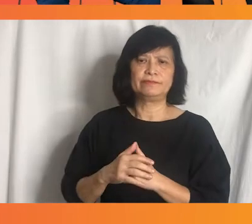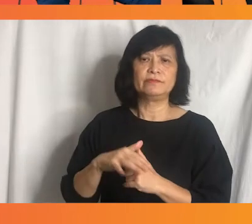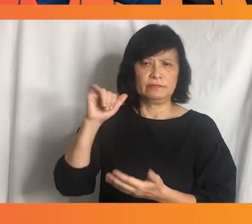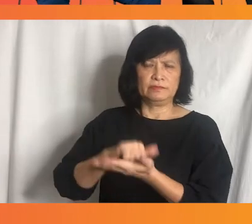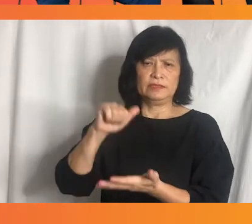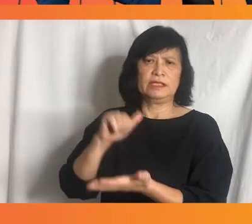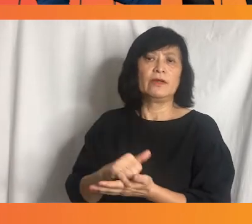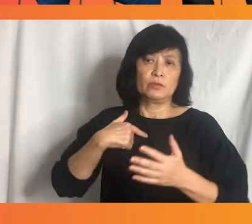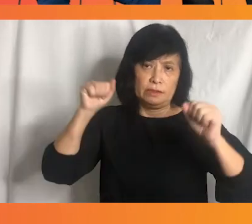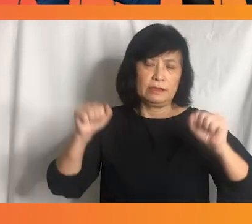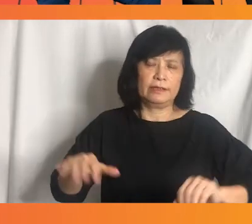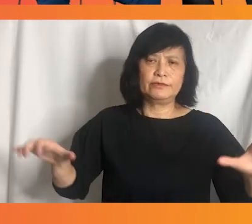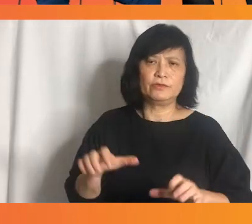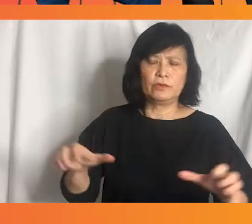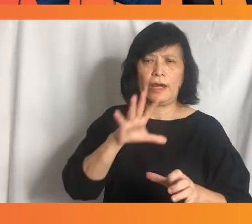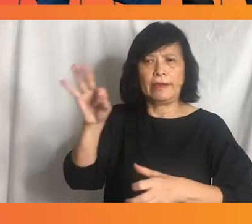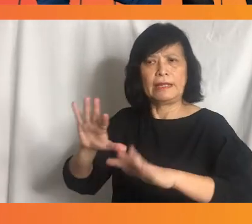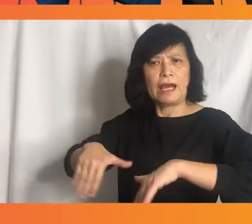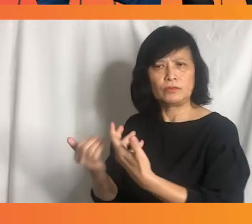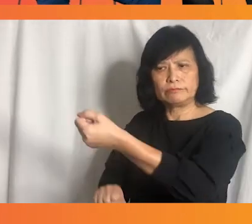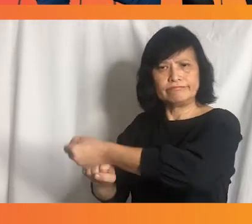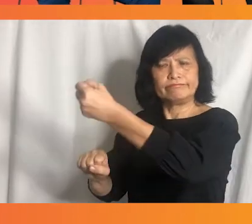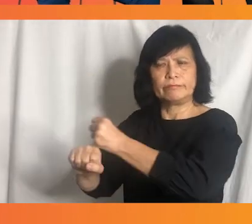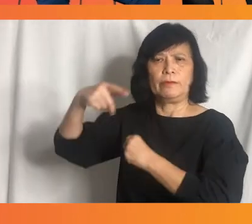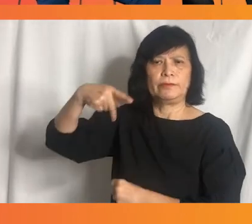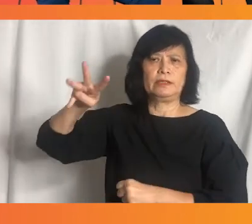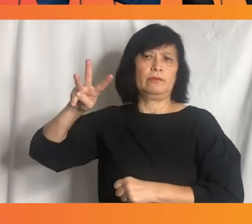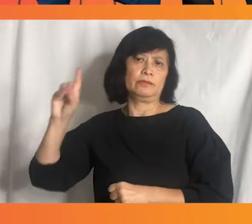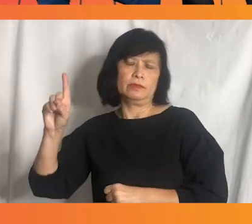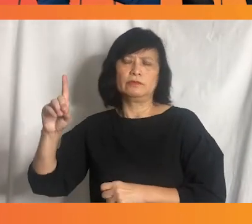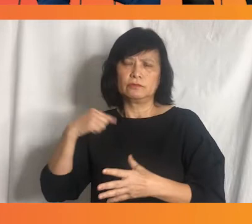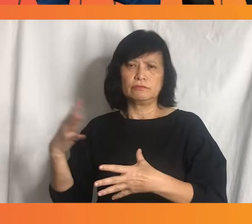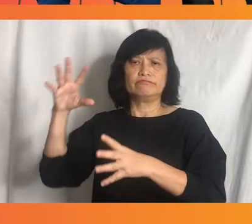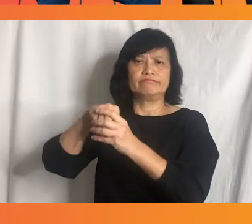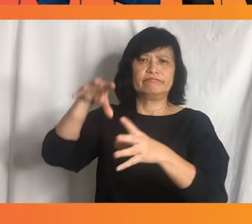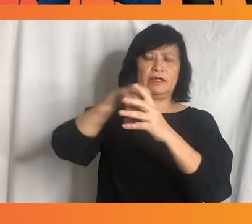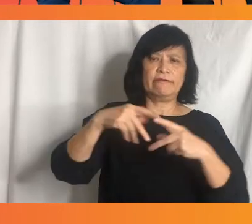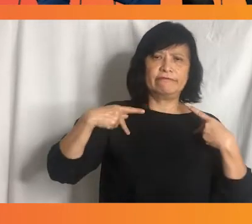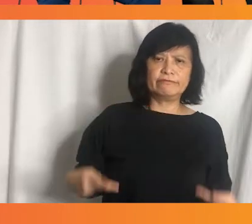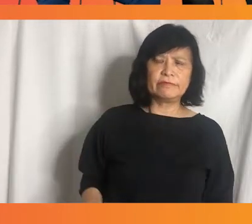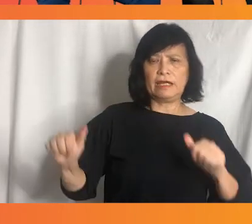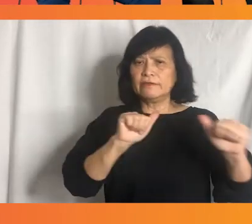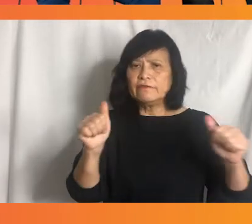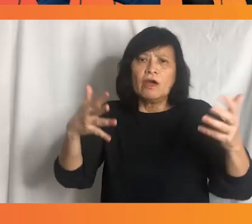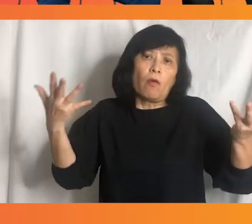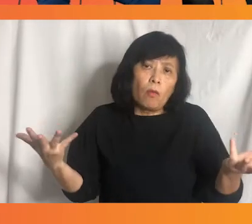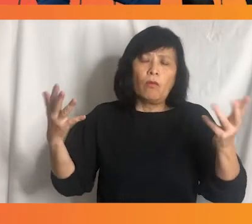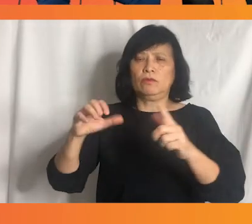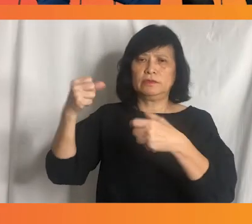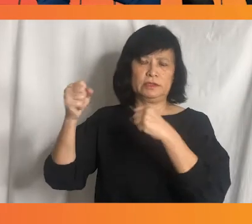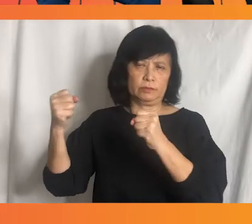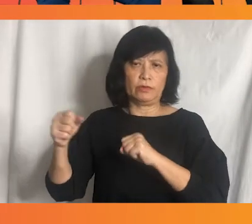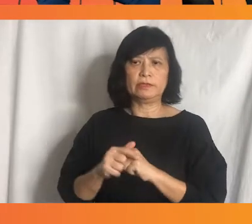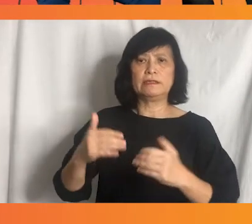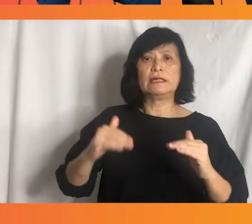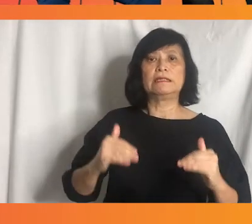can do in terms of being able to support persons with disabilities to participate in physical activity or sports. Now, at the next level,